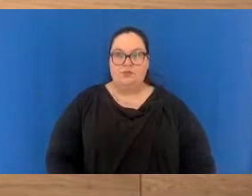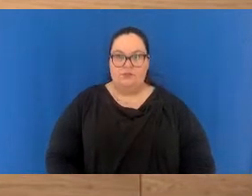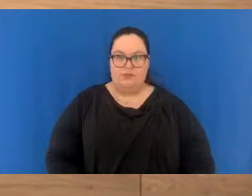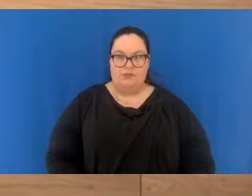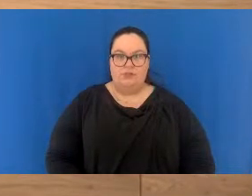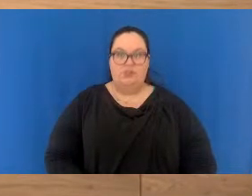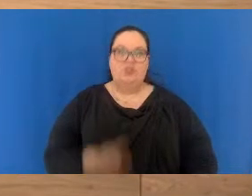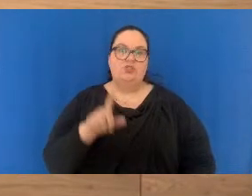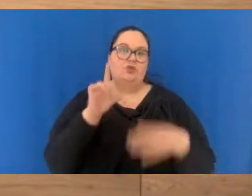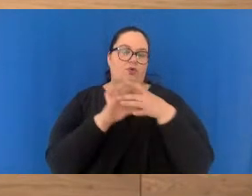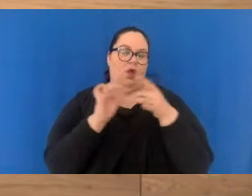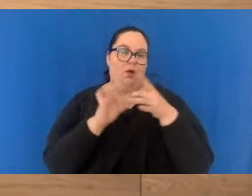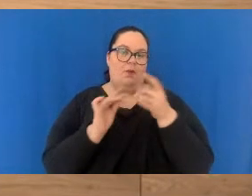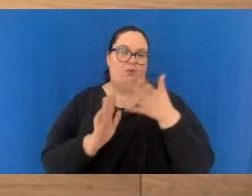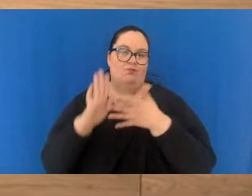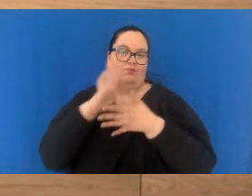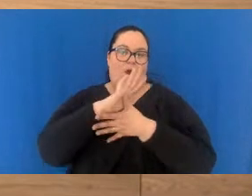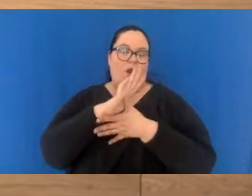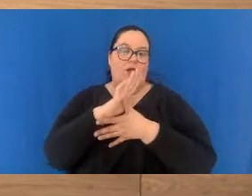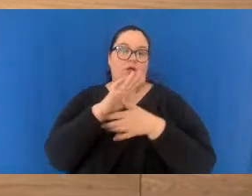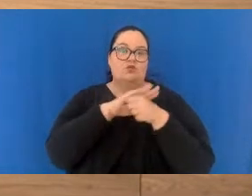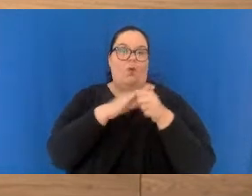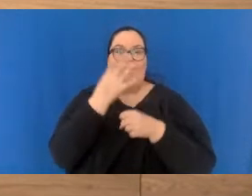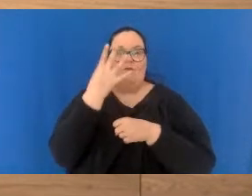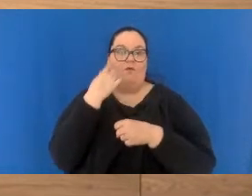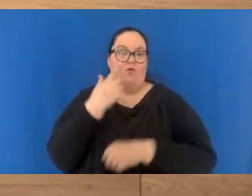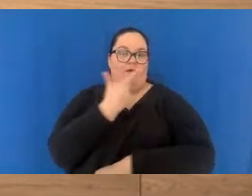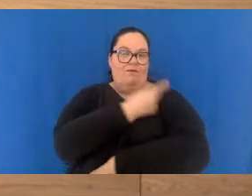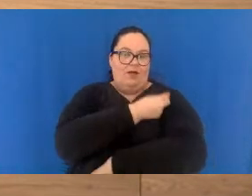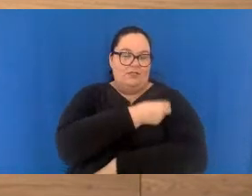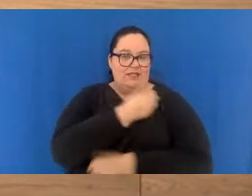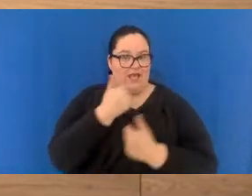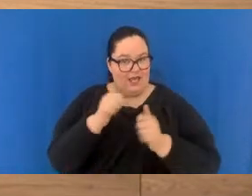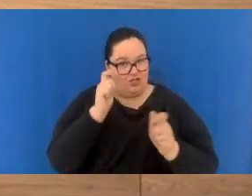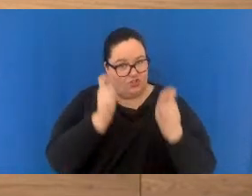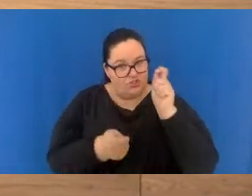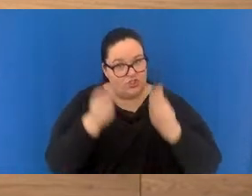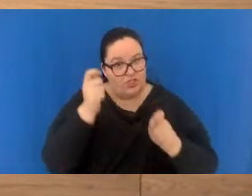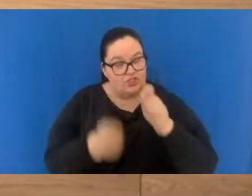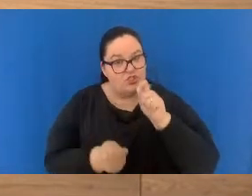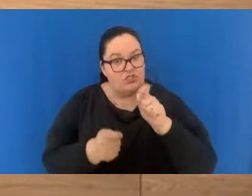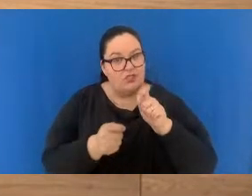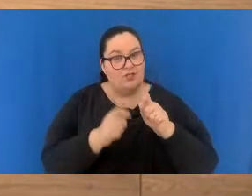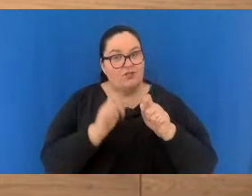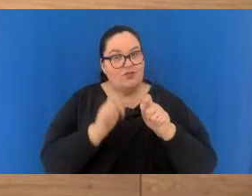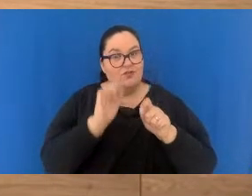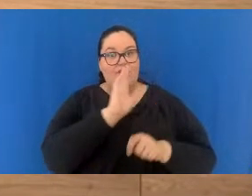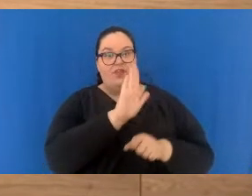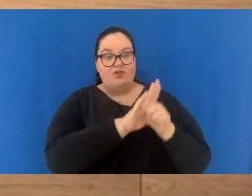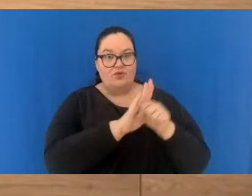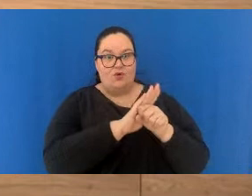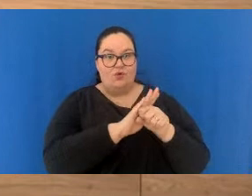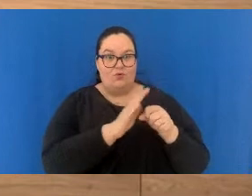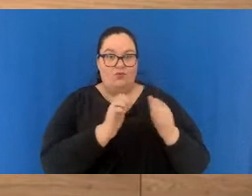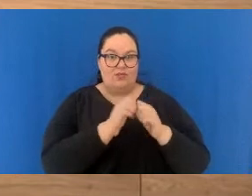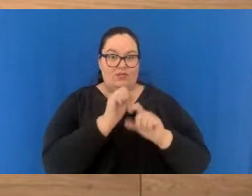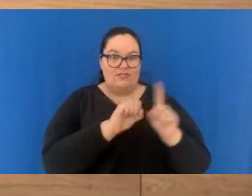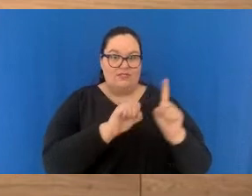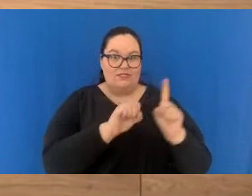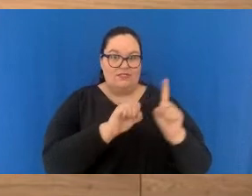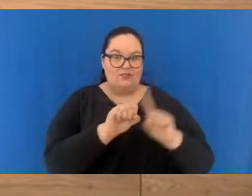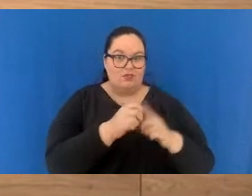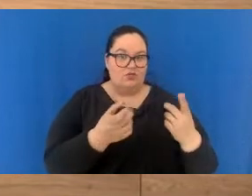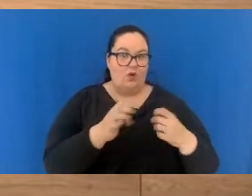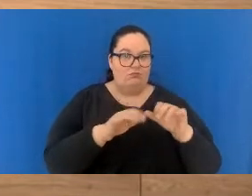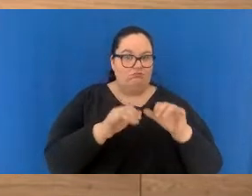right now. Just wondering if there'll be any changes to the vaccine rollout in that region right now, given the situation. Well,